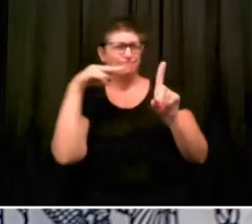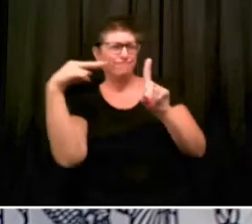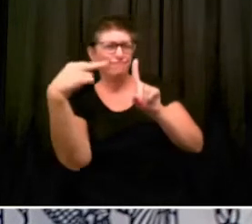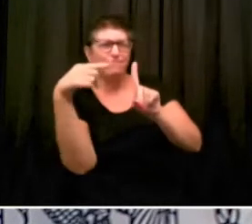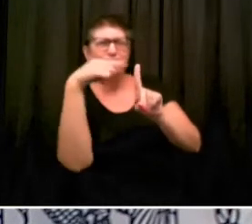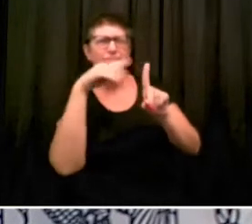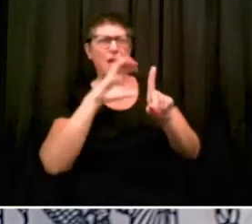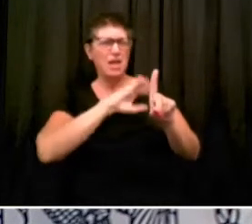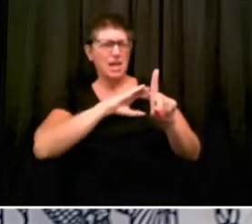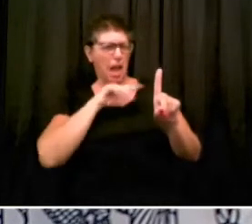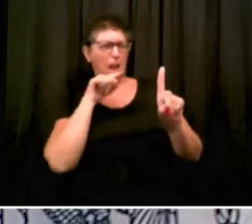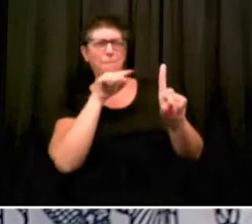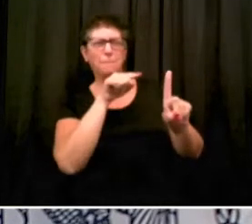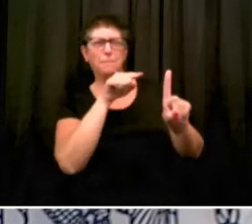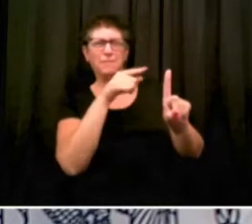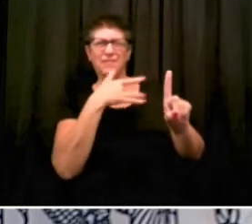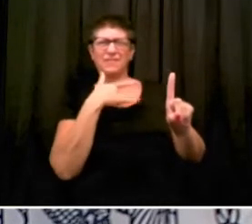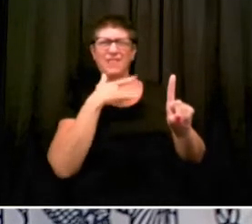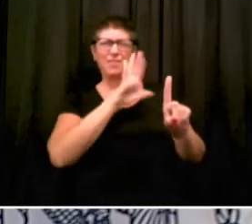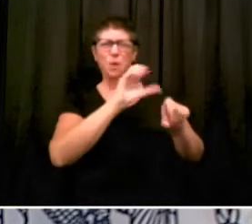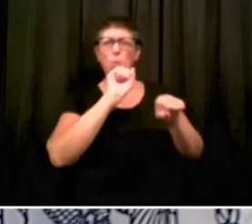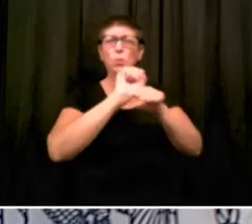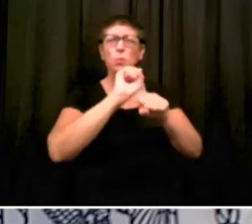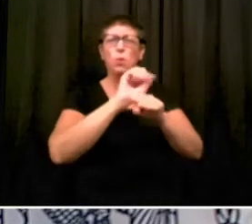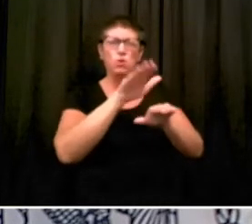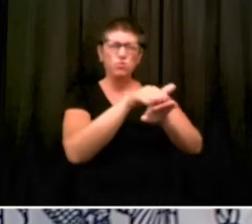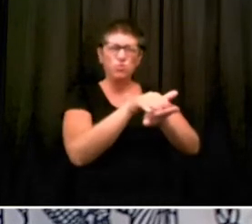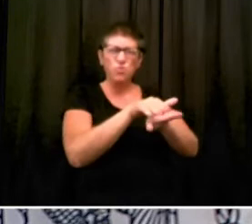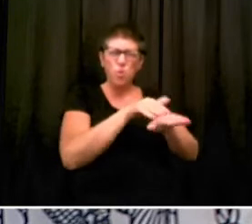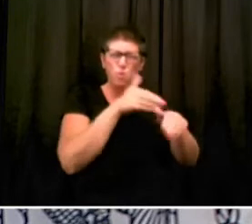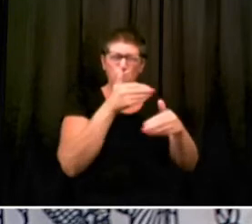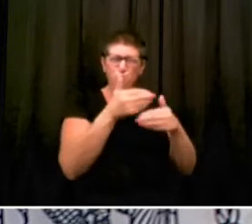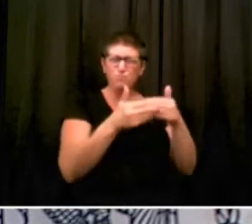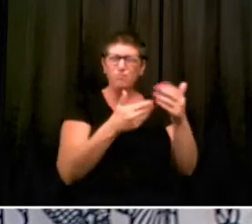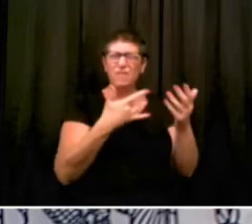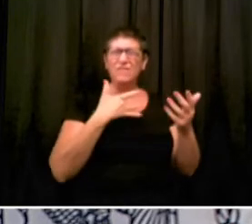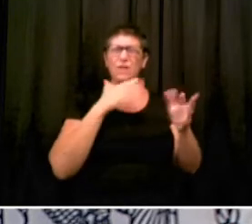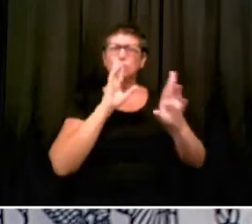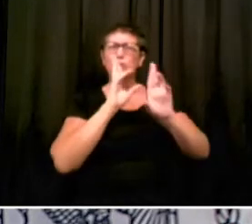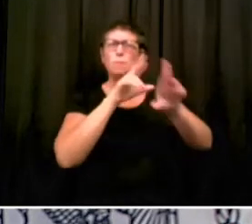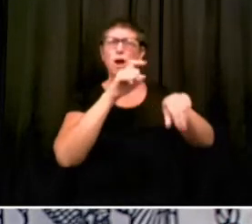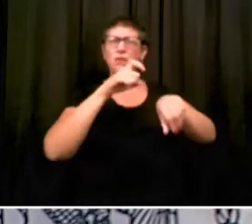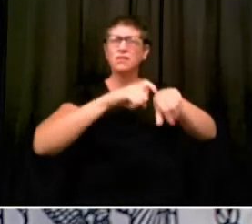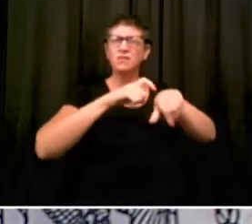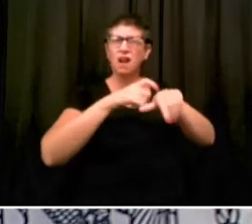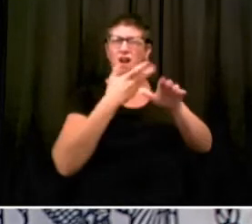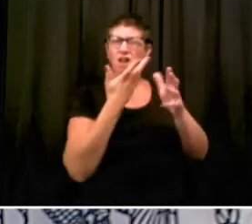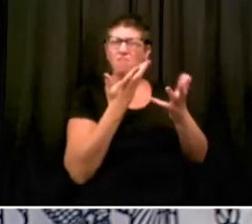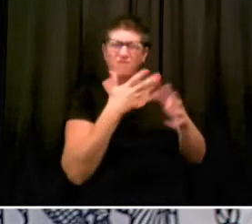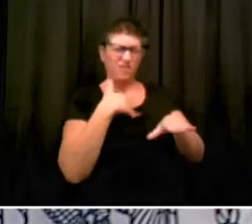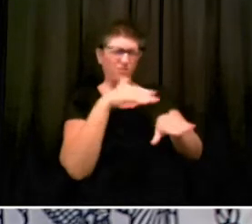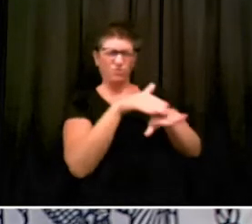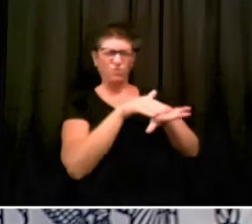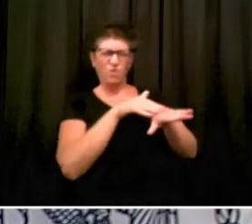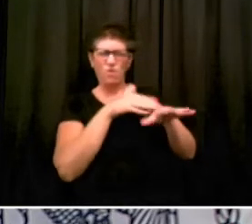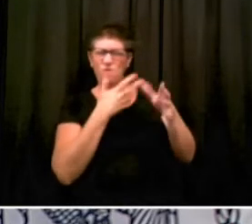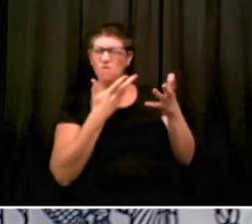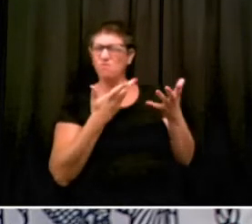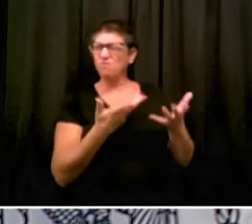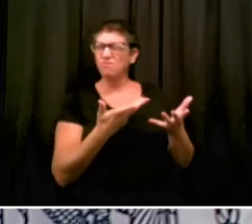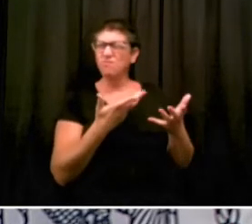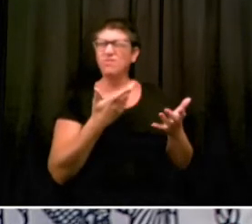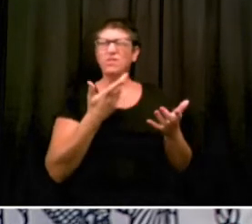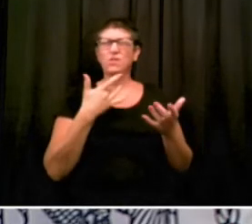is stretched thin with all the things it needs to do and no overtime, and I get that, and I'm sure that people understand that, but still there's